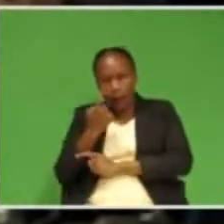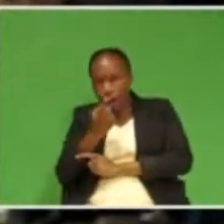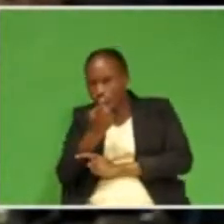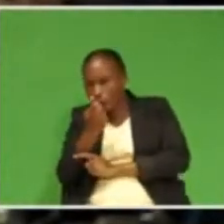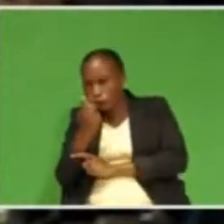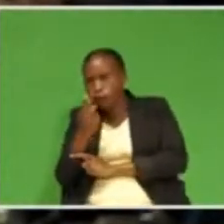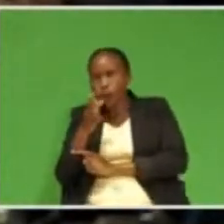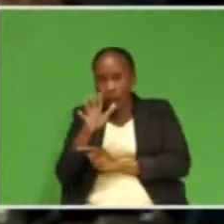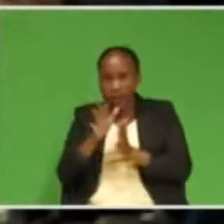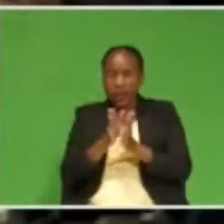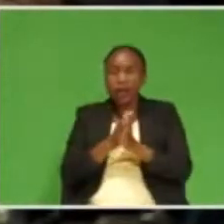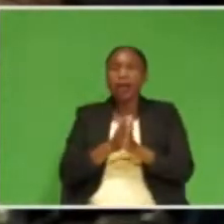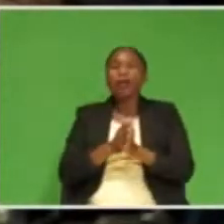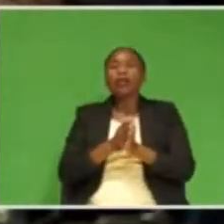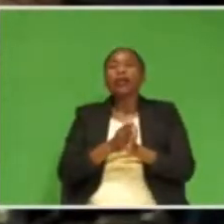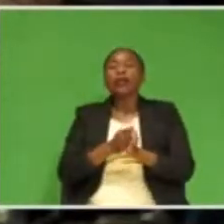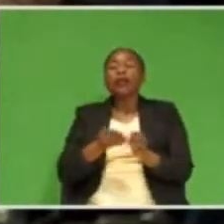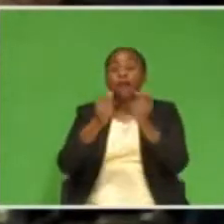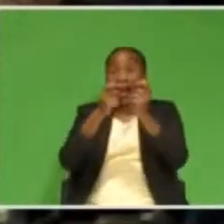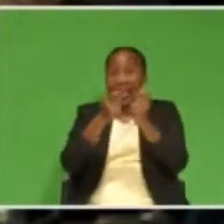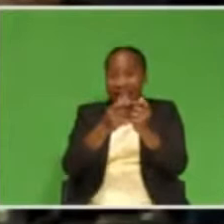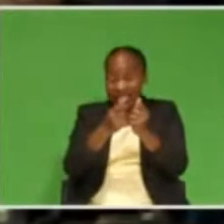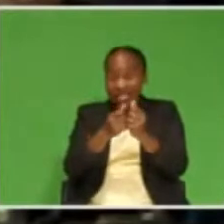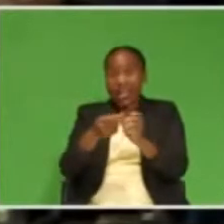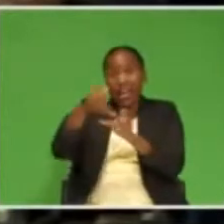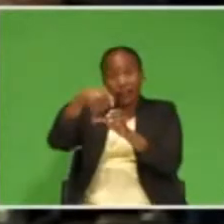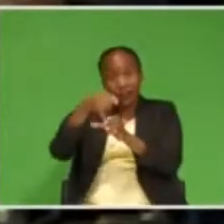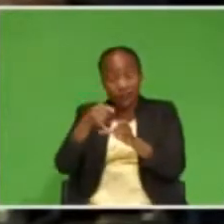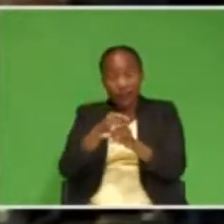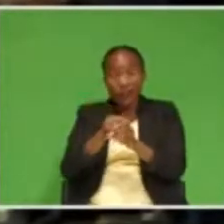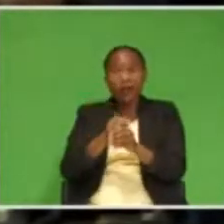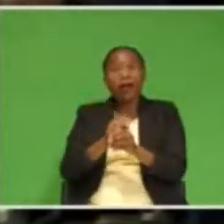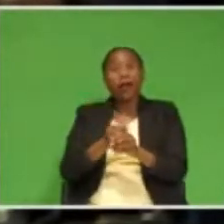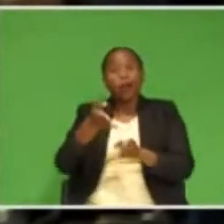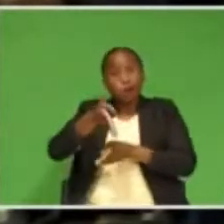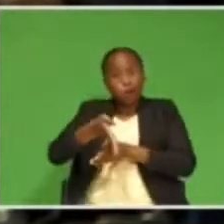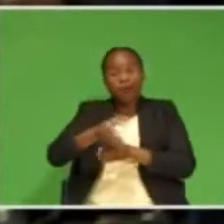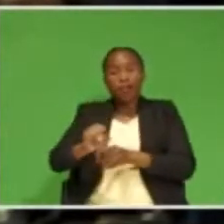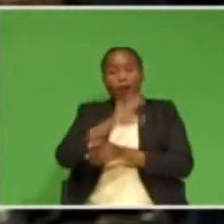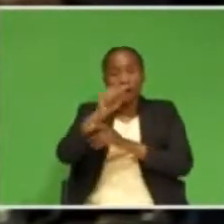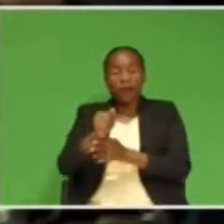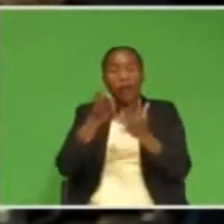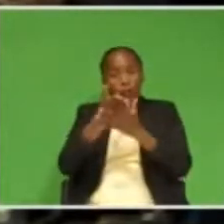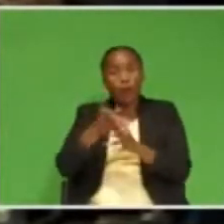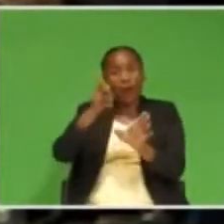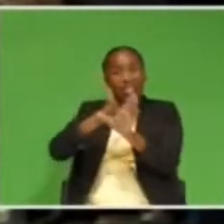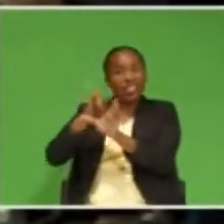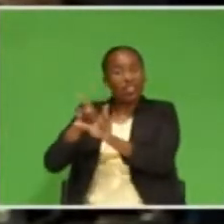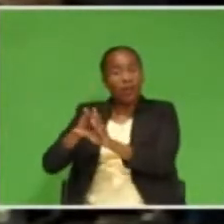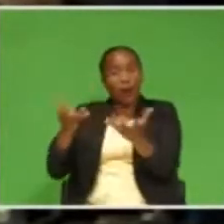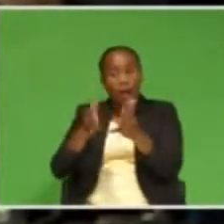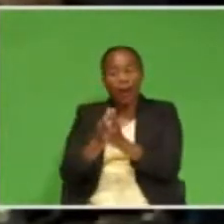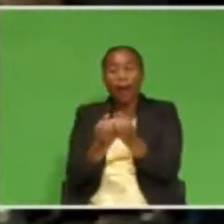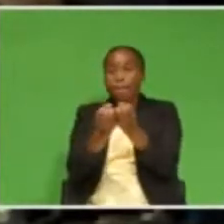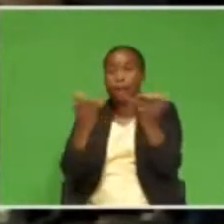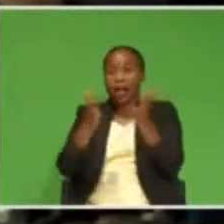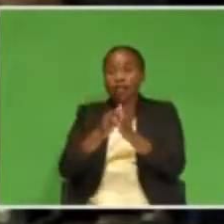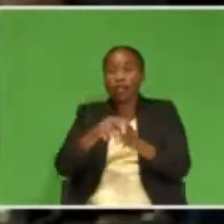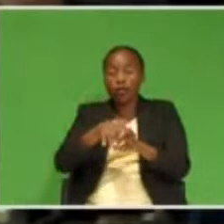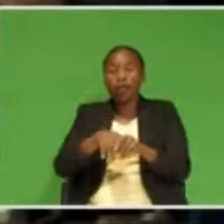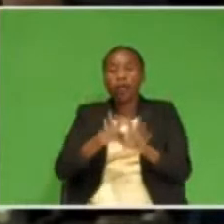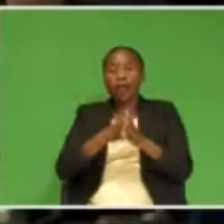financing to South Africa through our participation in multilateral forums such as